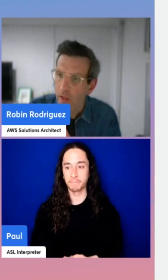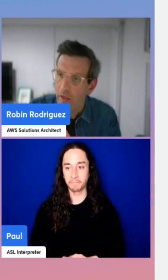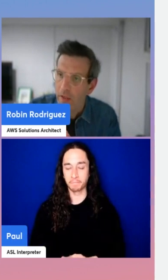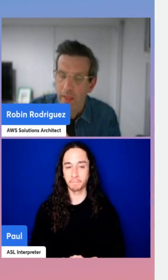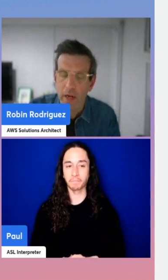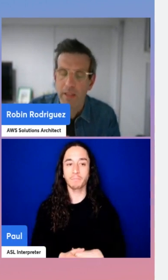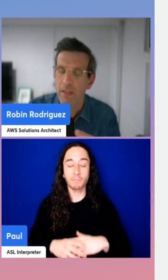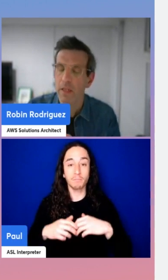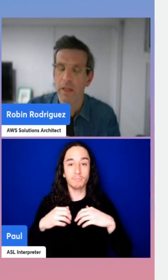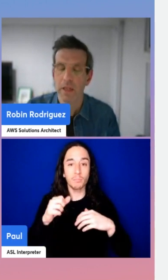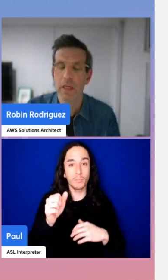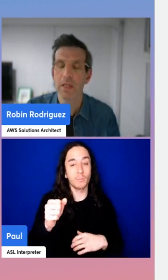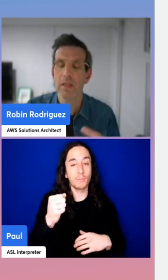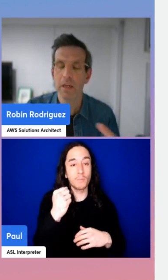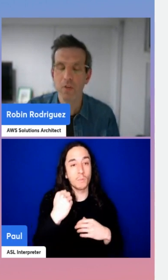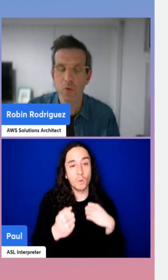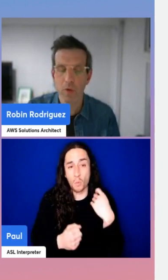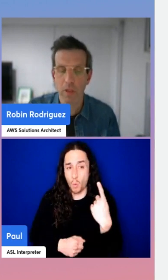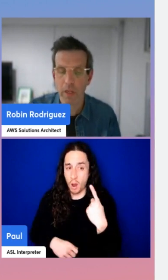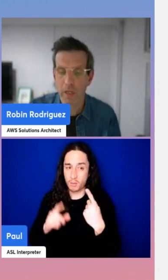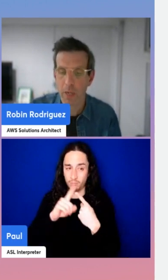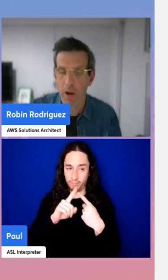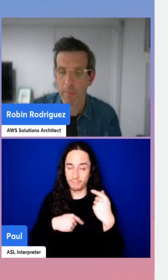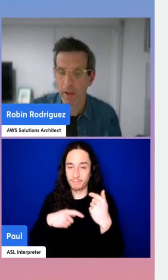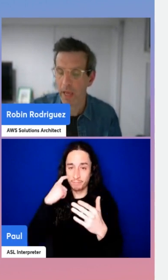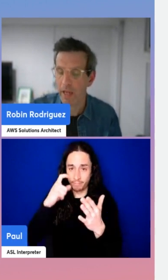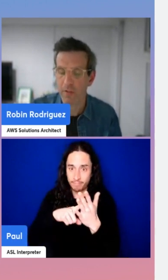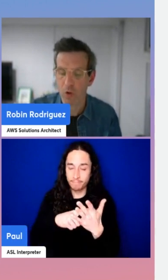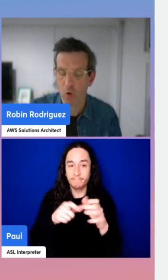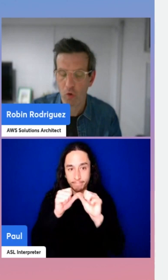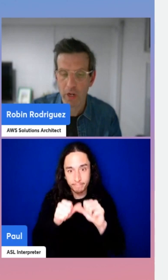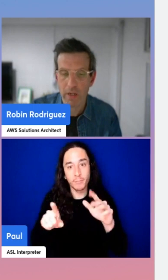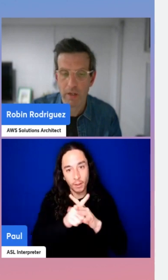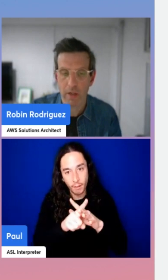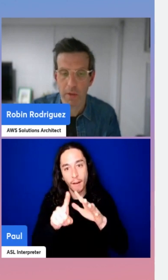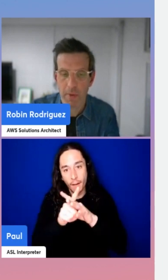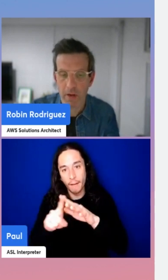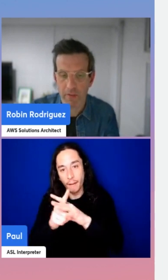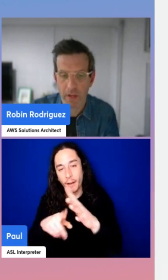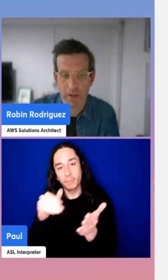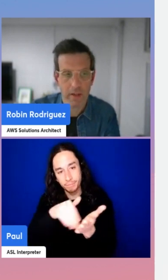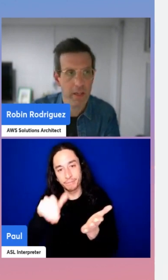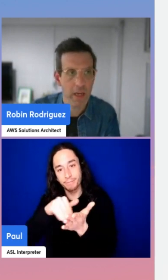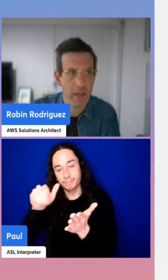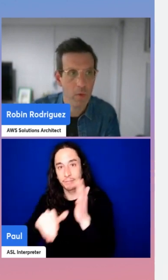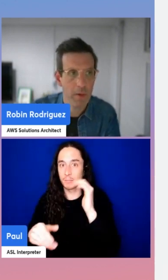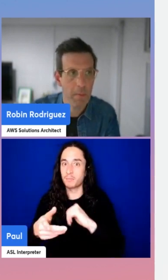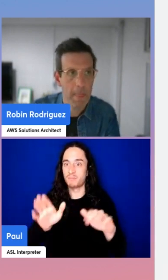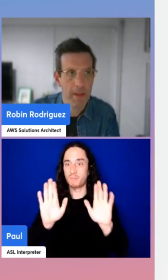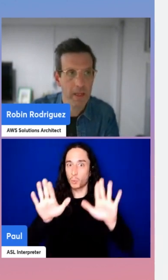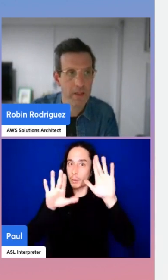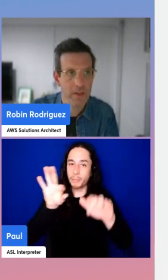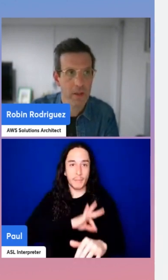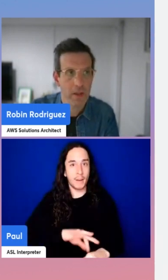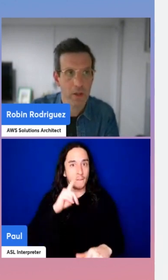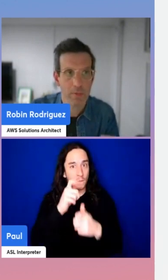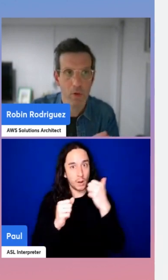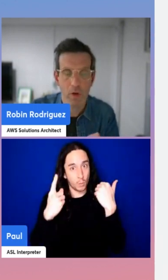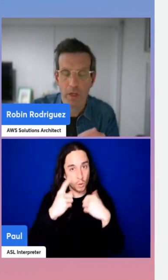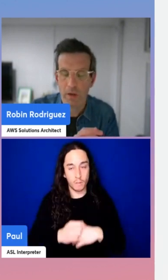One thing that I see continually come up and is a great benefit to anyone